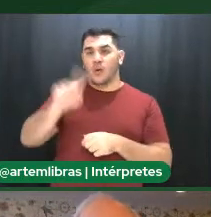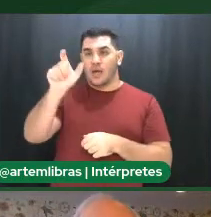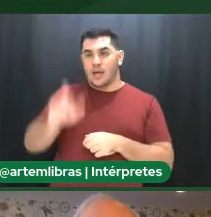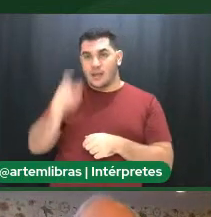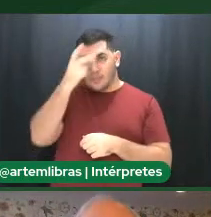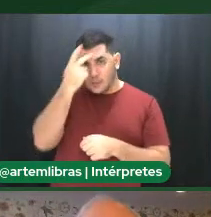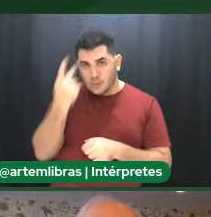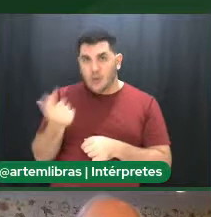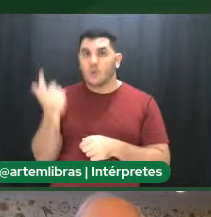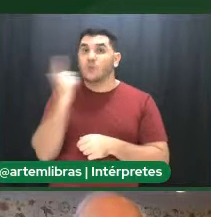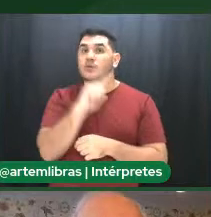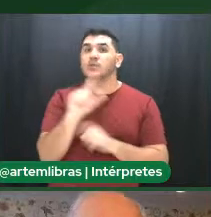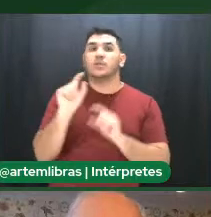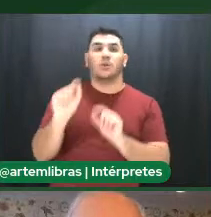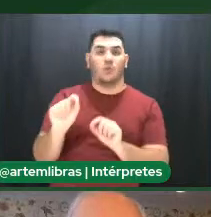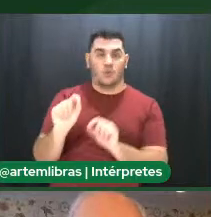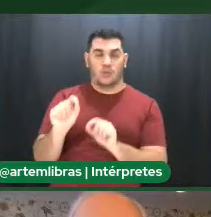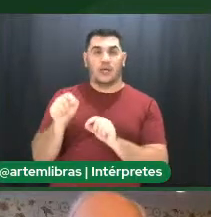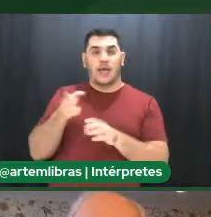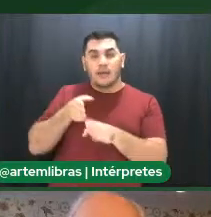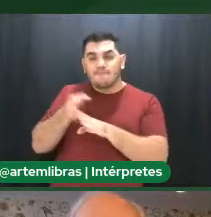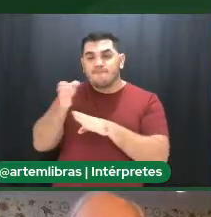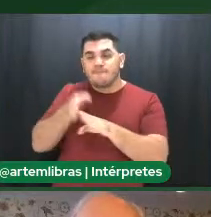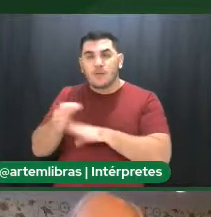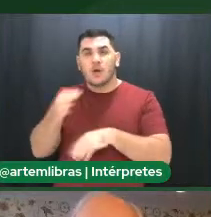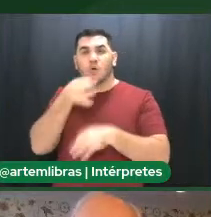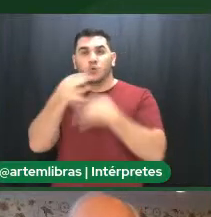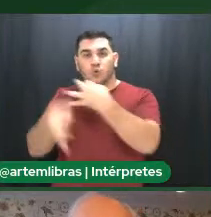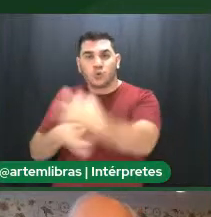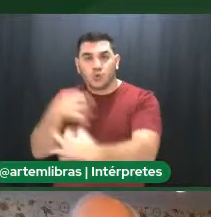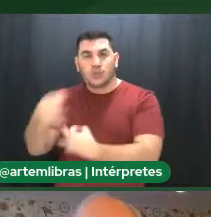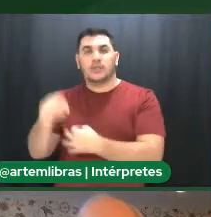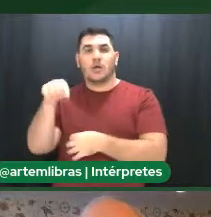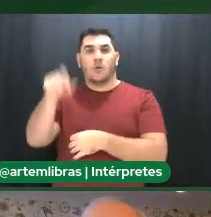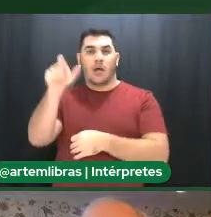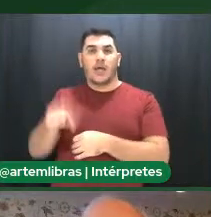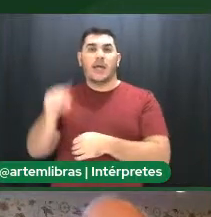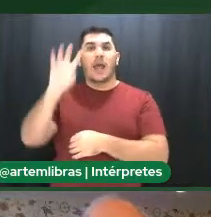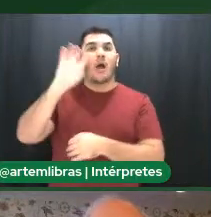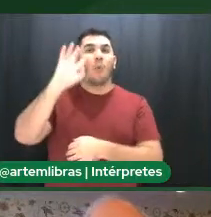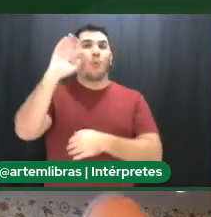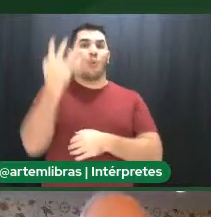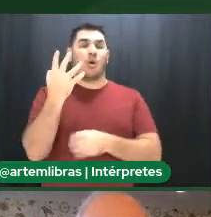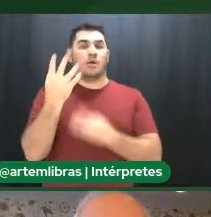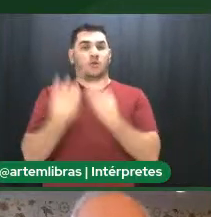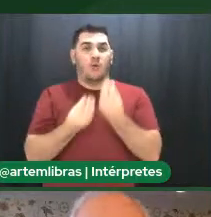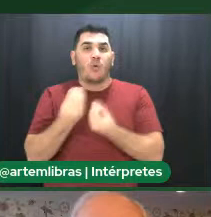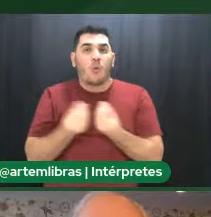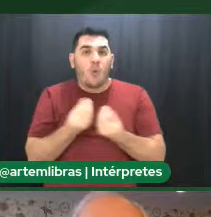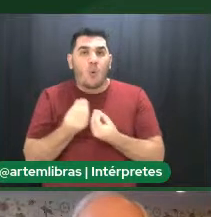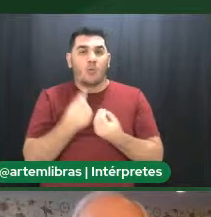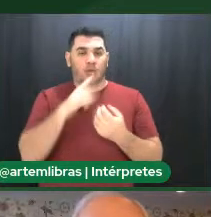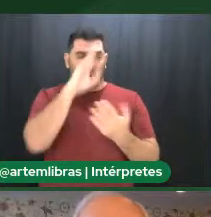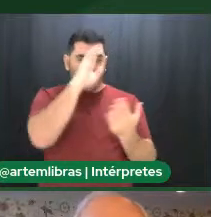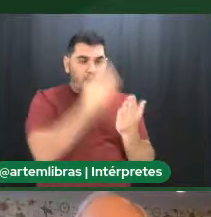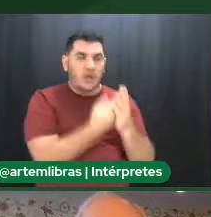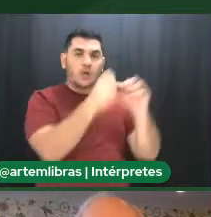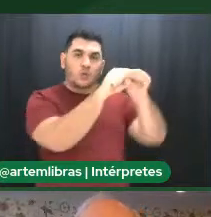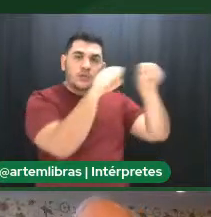recommendation or a decision from an AI system, that they can ask for an